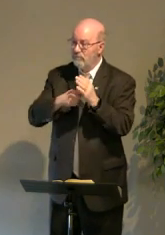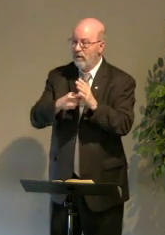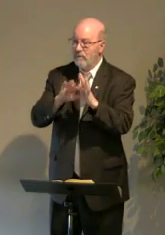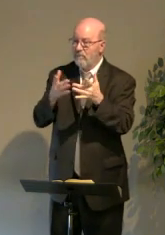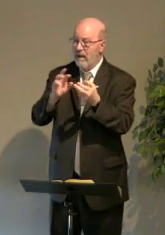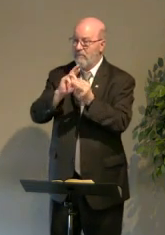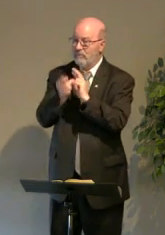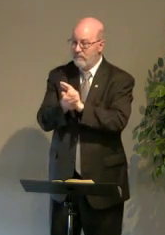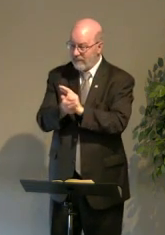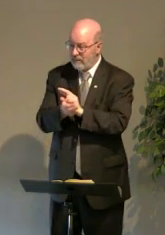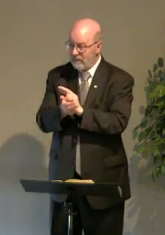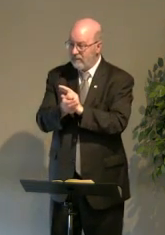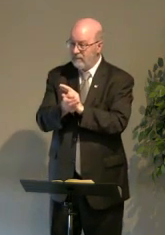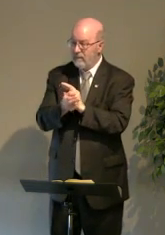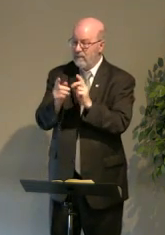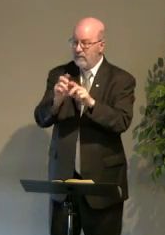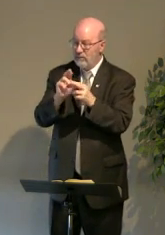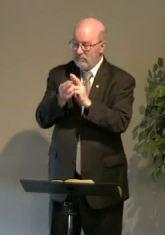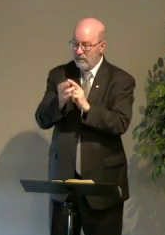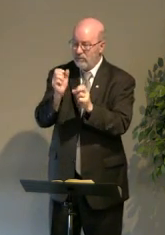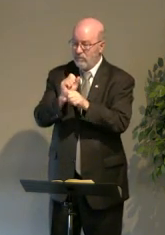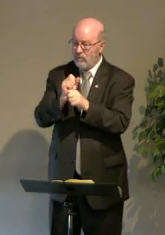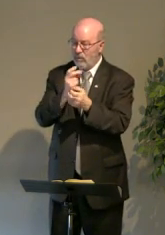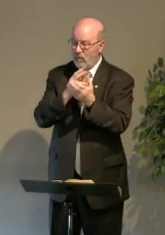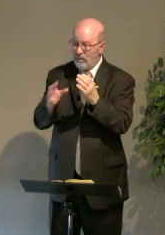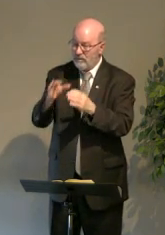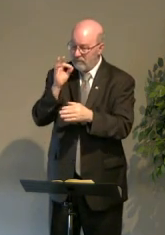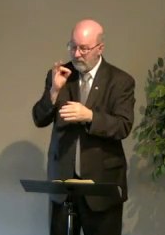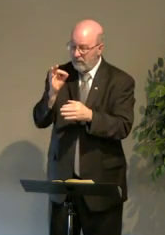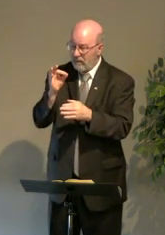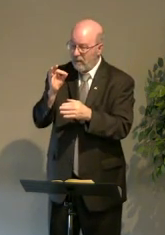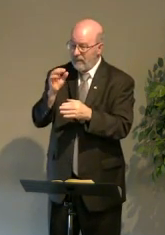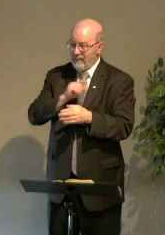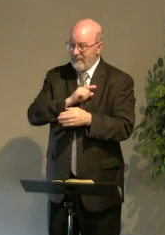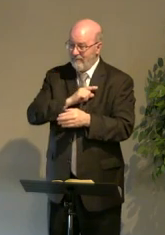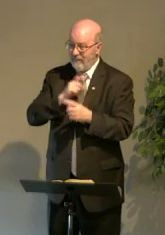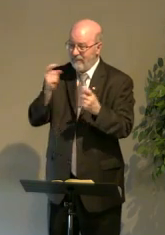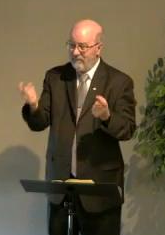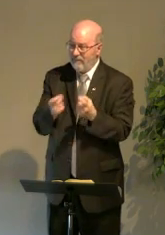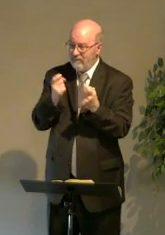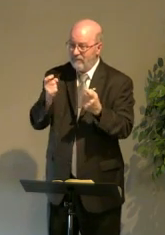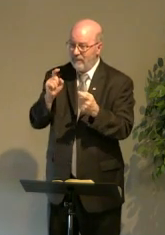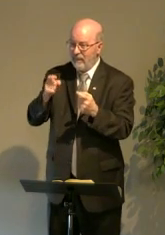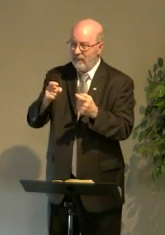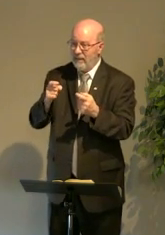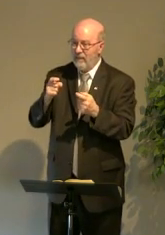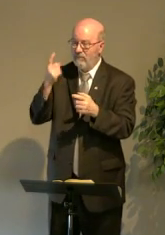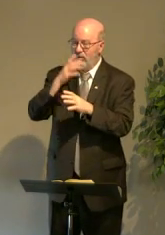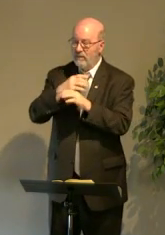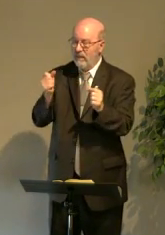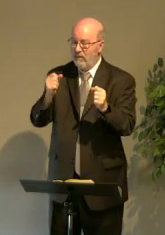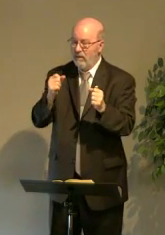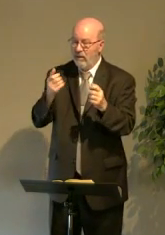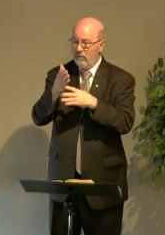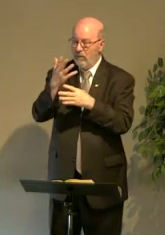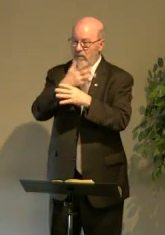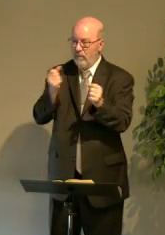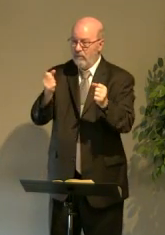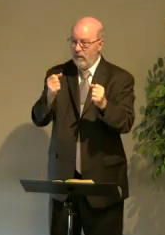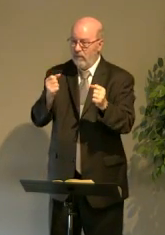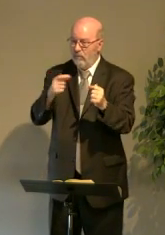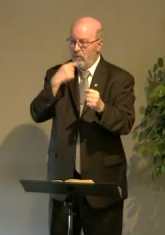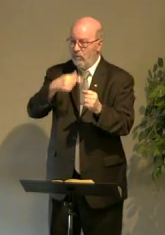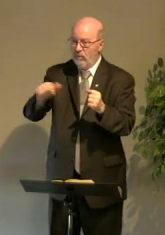biblical repentance. Such repentance is the working of the Holy Spirit, convicting of sin and a need for a Savior. True salvation is